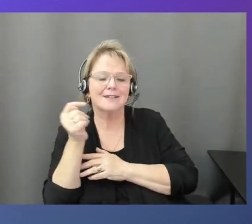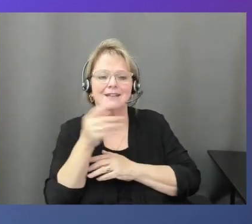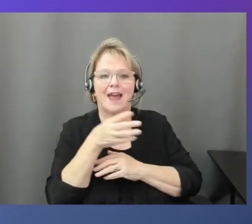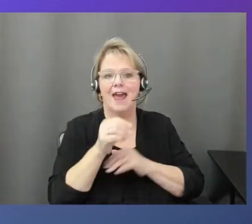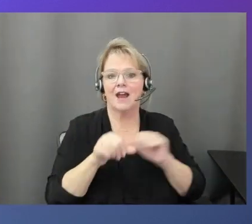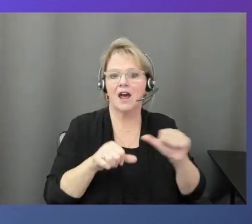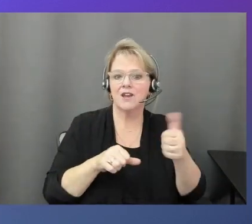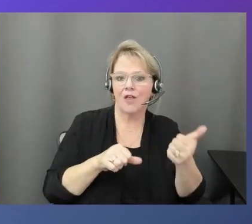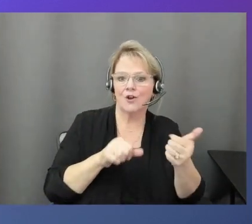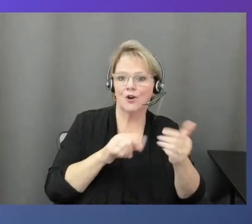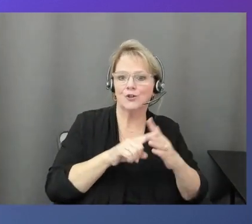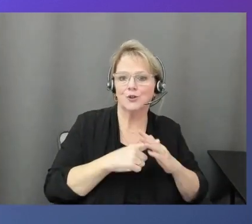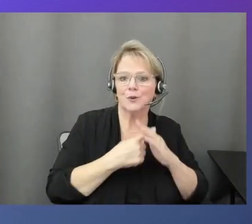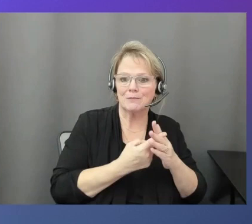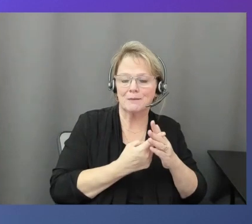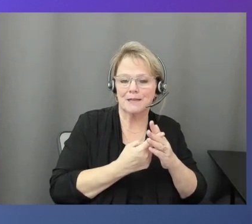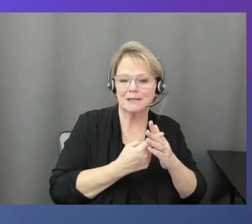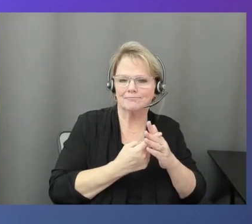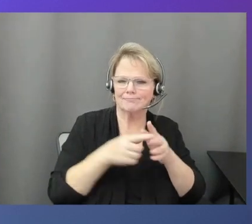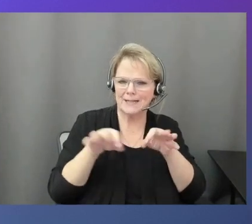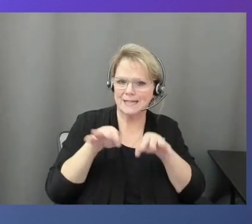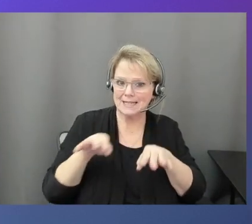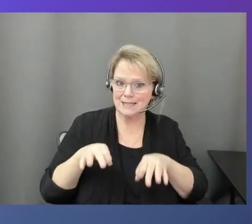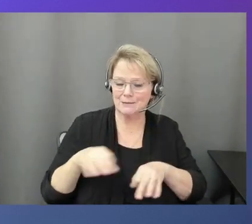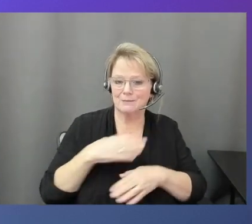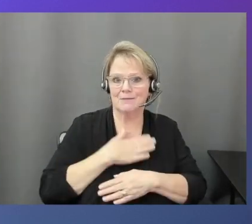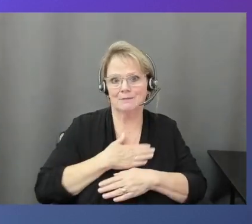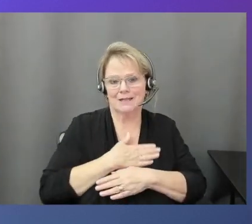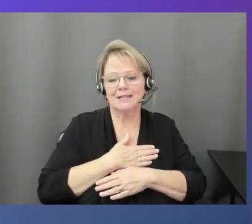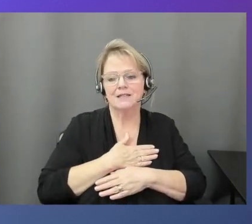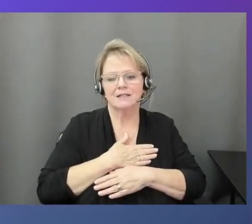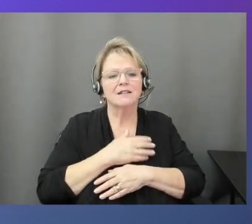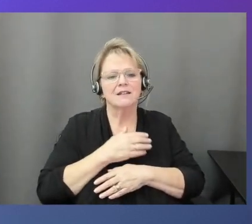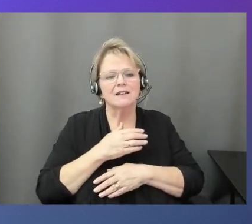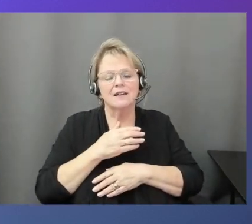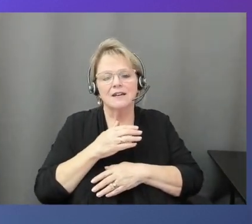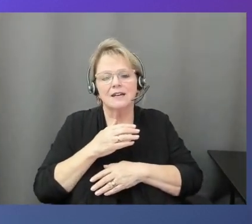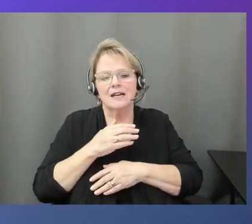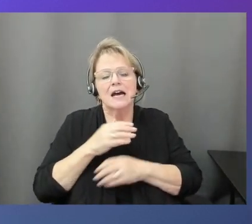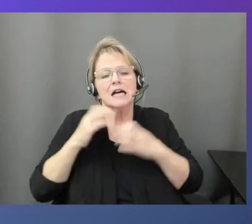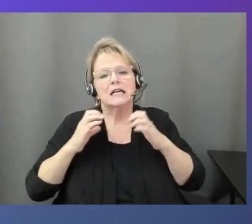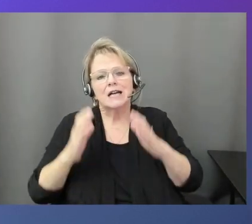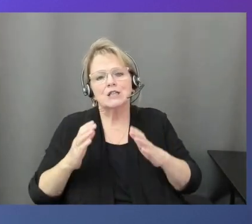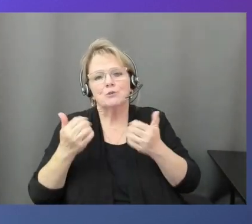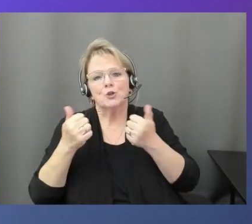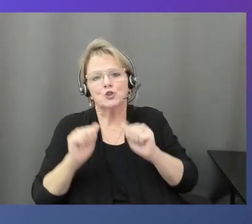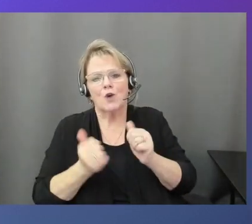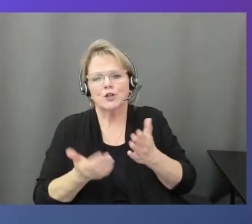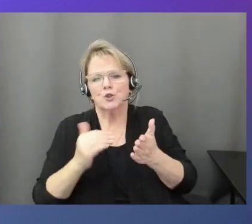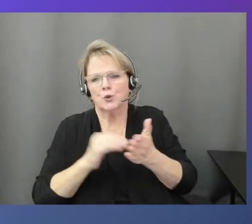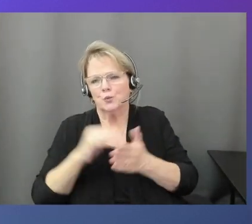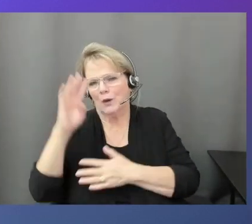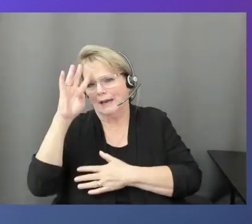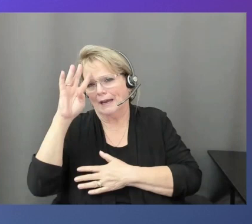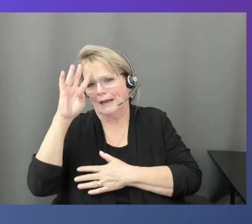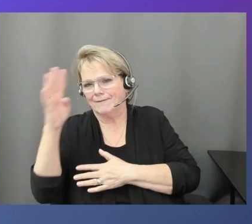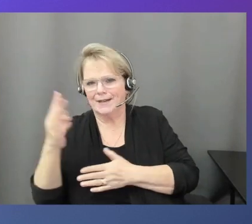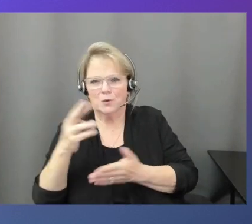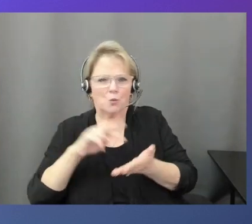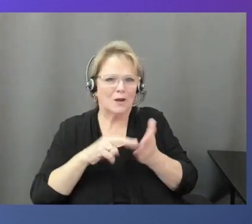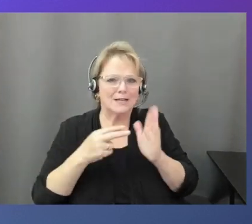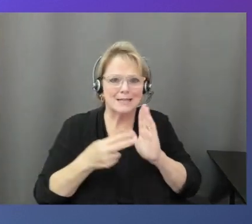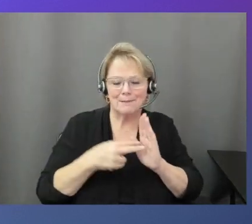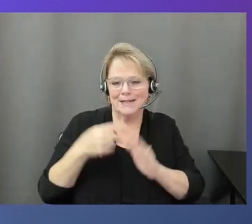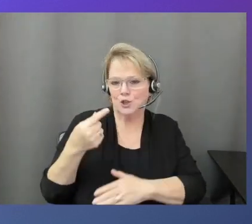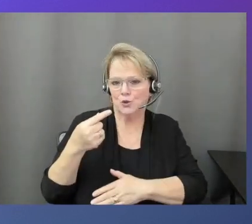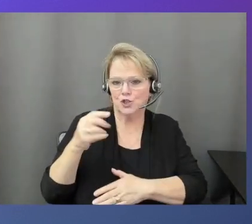think this isn't unique to Wavelength, particularly for local zones as well. I found that customers are really trying to reinvent what does it mean to build a geo-distributed application. And